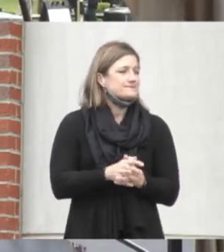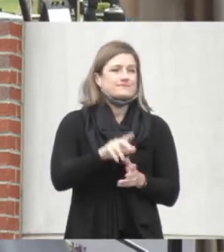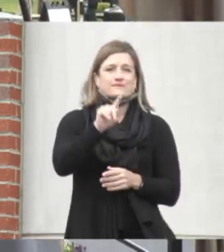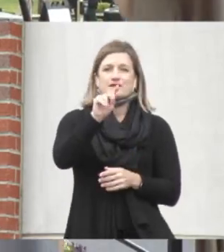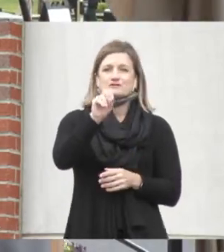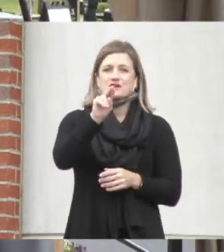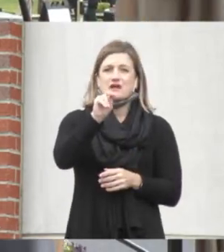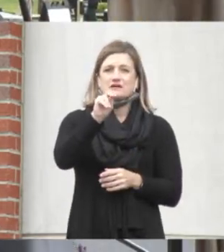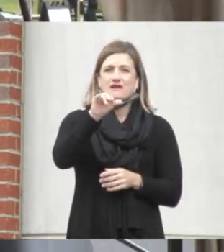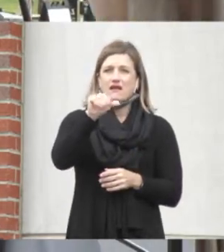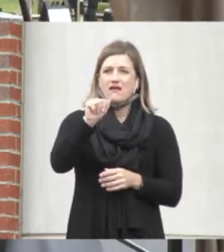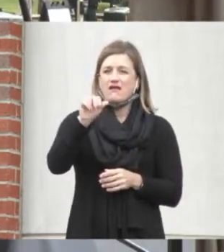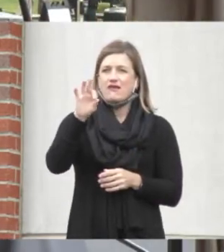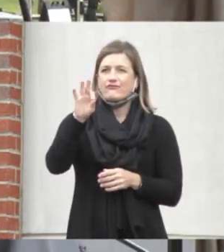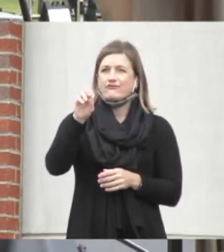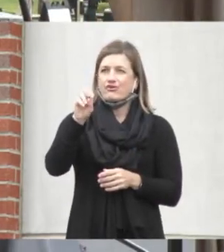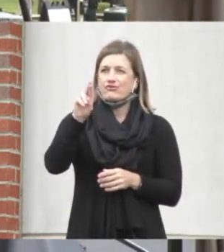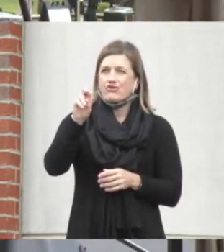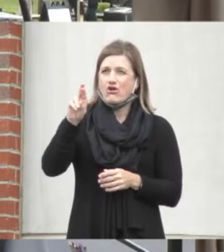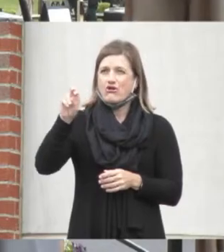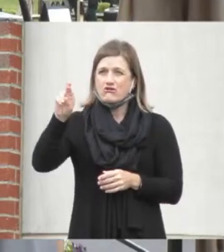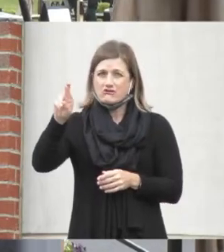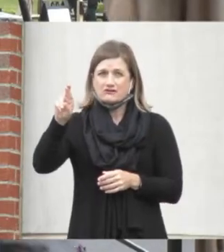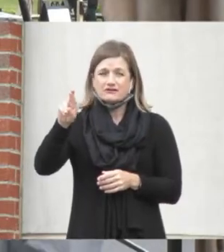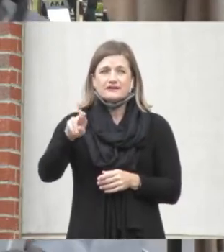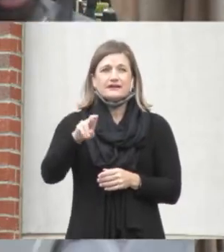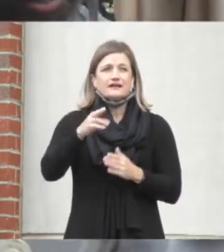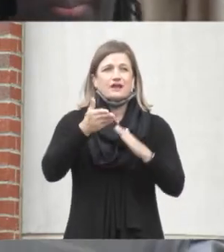Tanya Farrar, culinary arts.